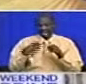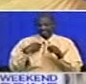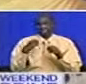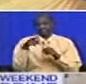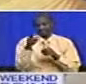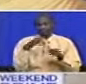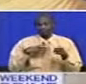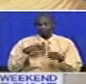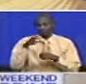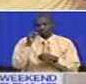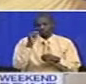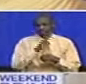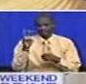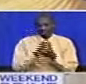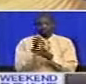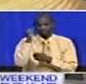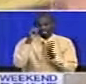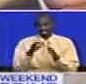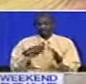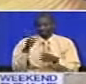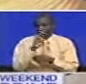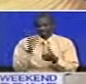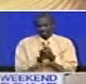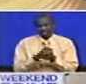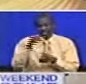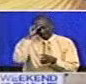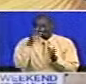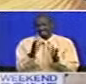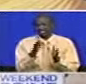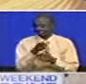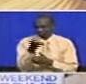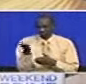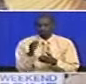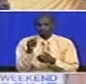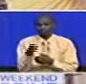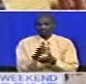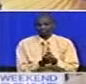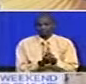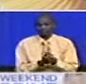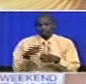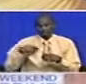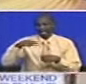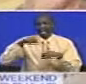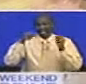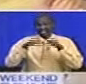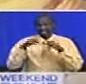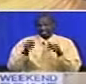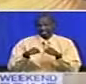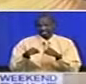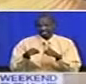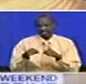wa Western. Tumeketi chini na magavana na tumekubaliana